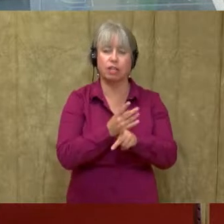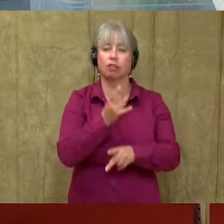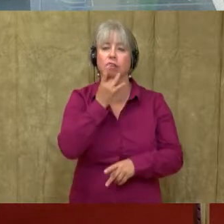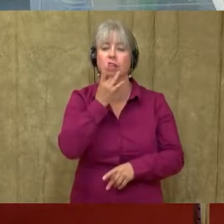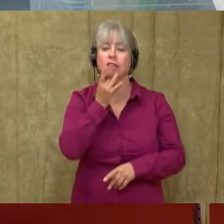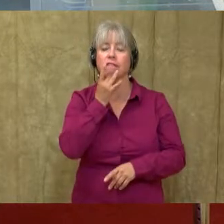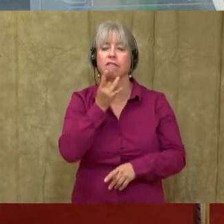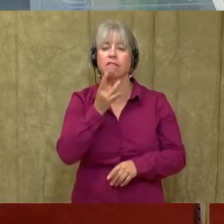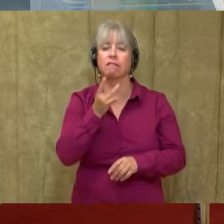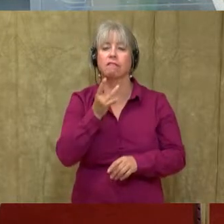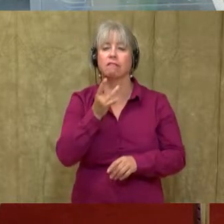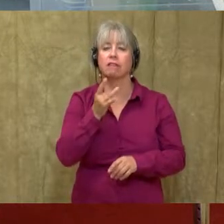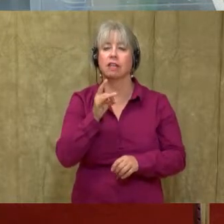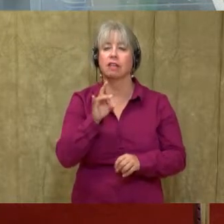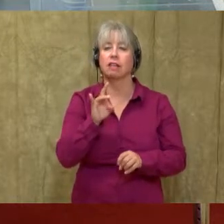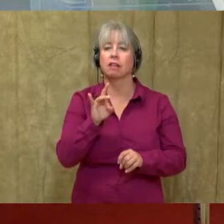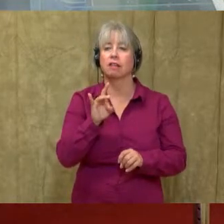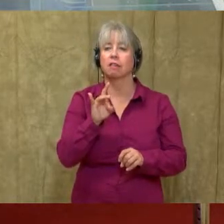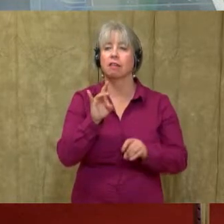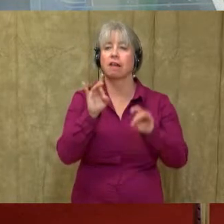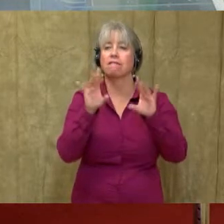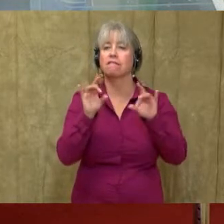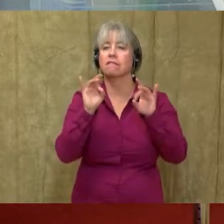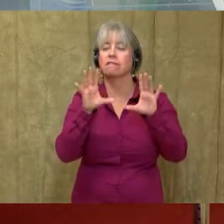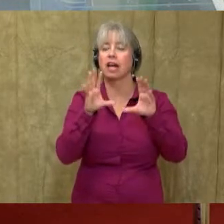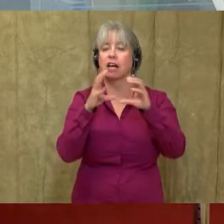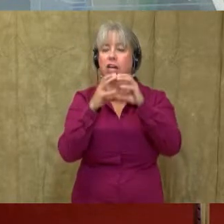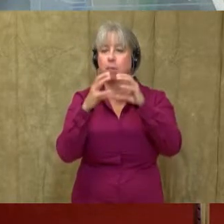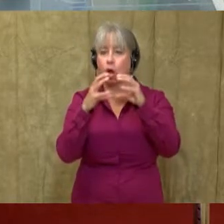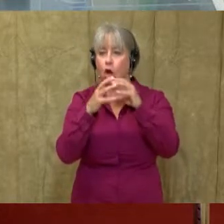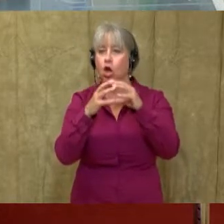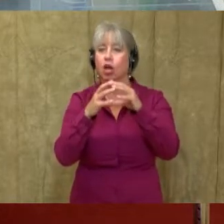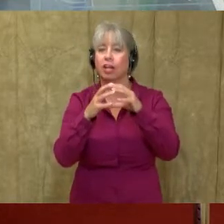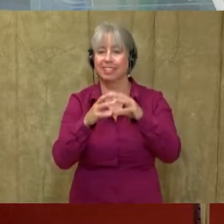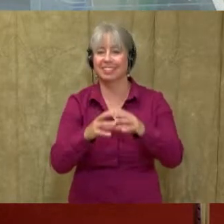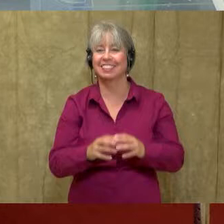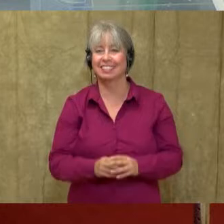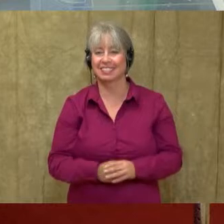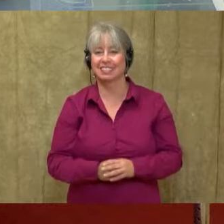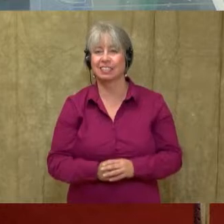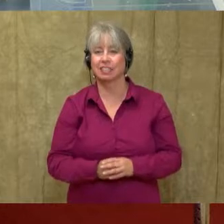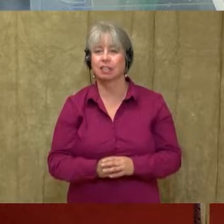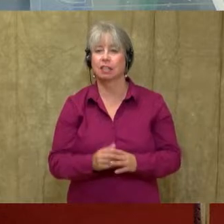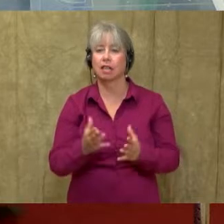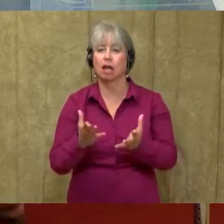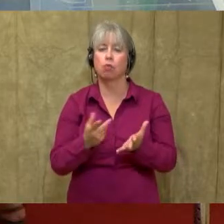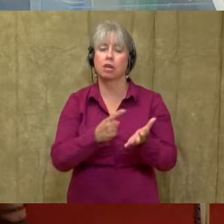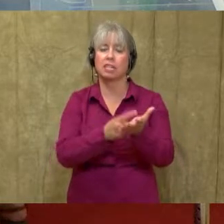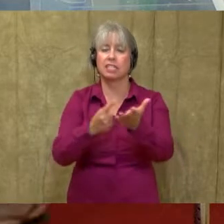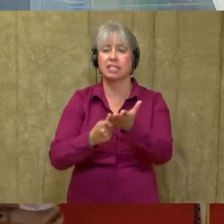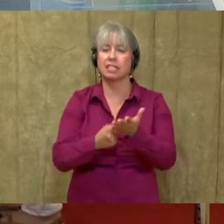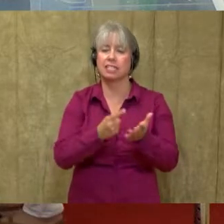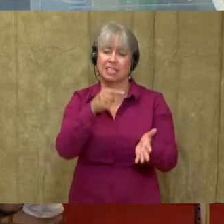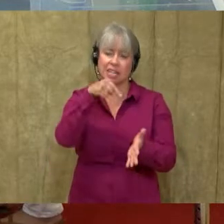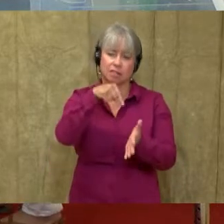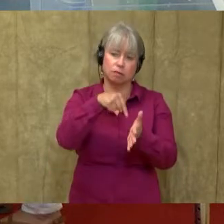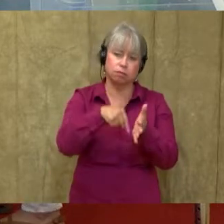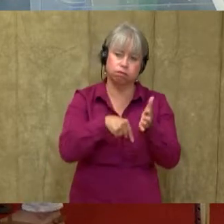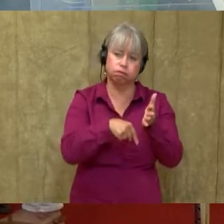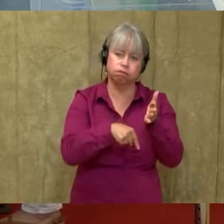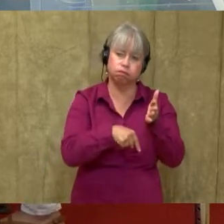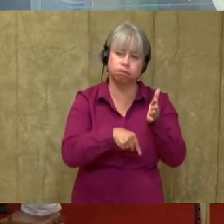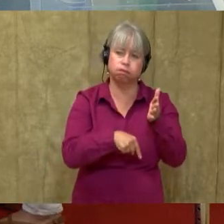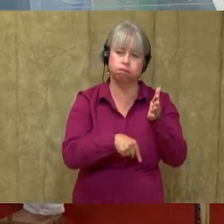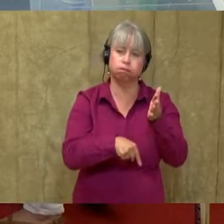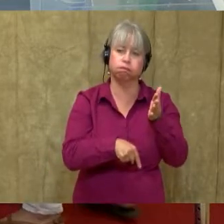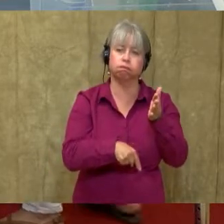off there for just a second because I don't want you to see the answer, but I'm going to talk to you about this. Let me erase my board for just a